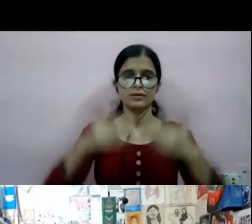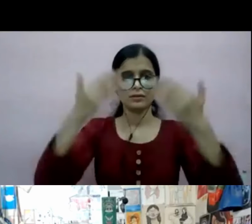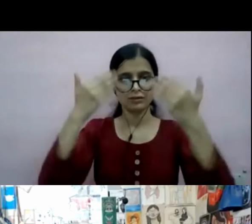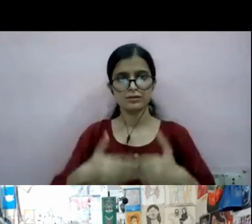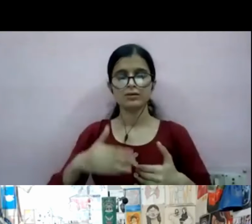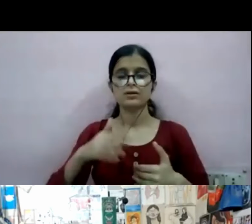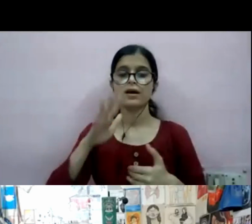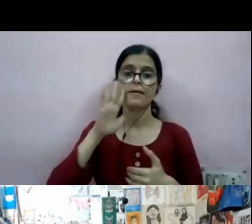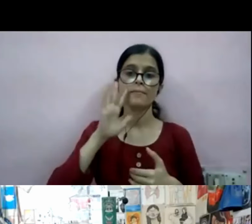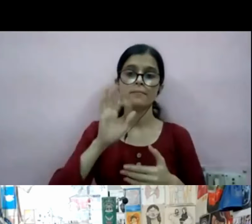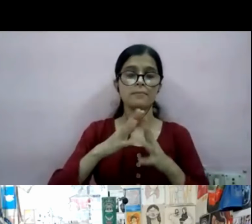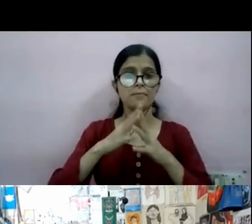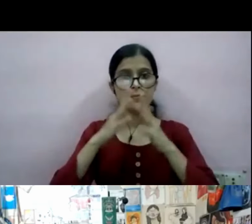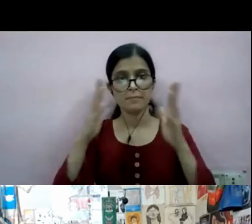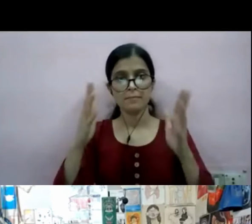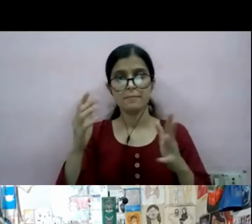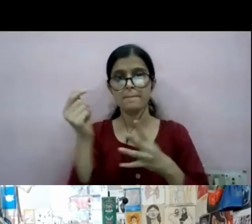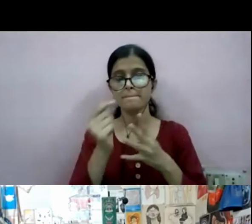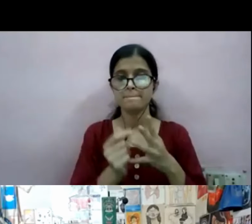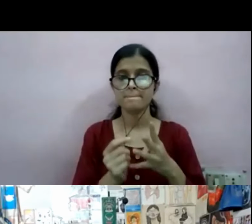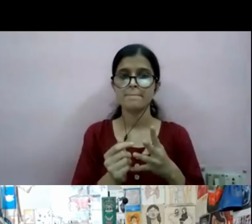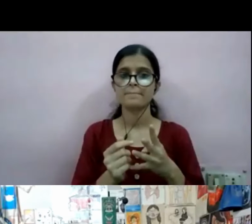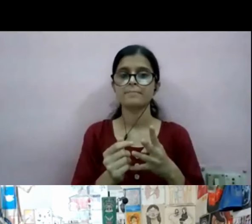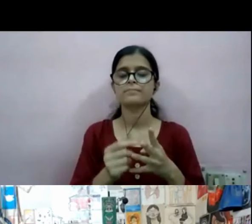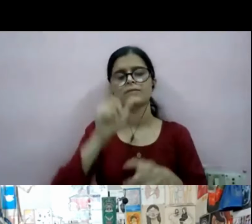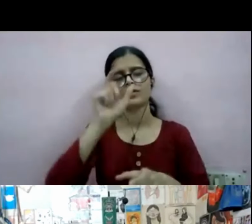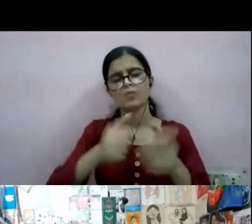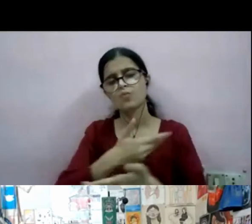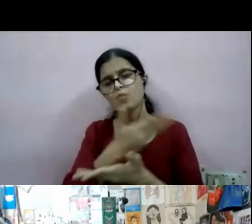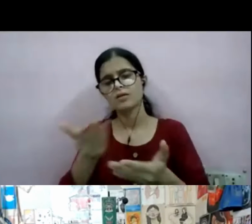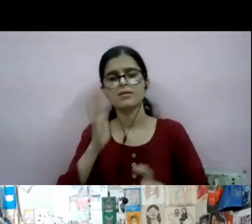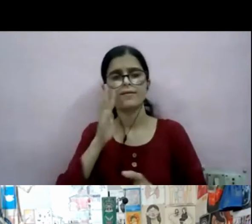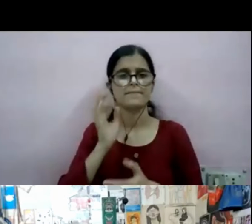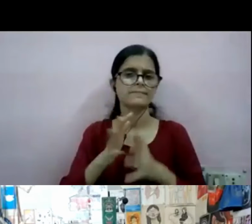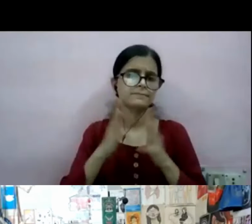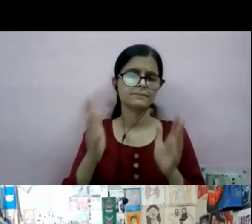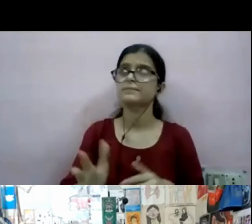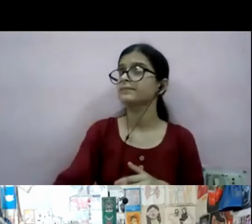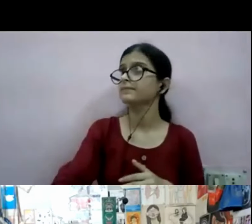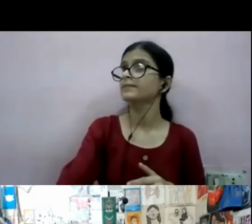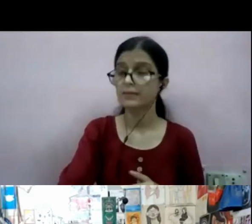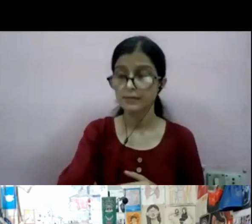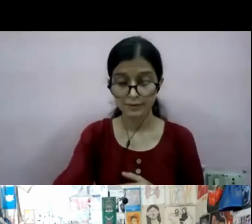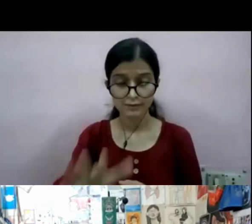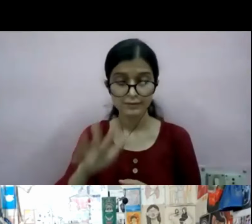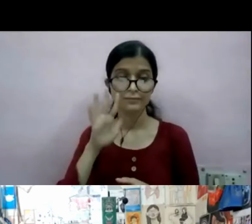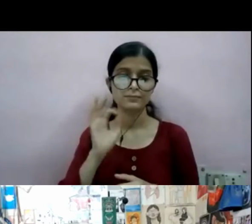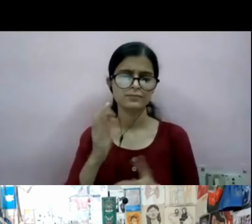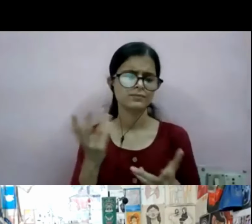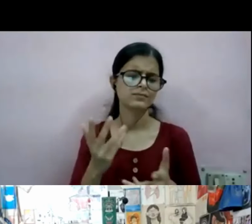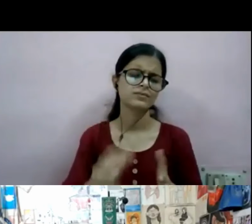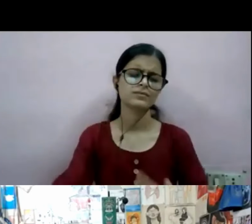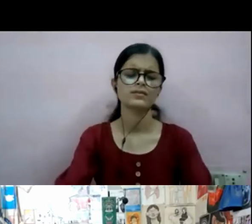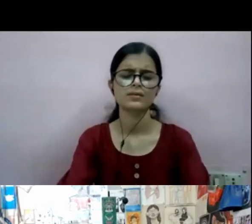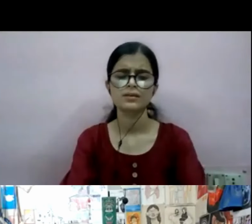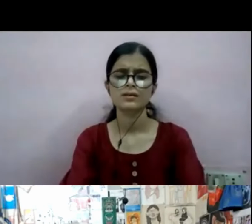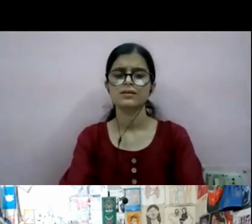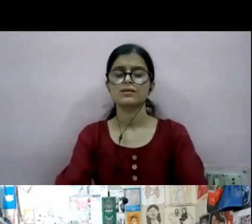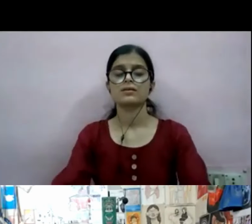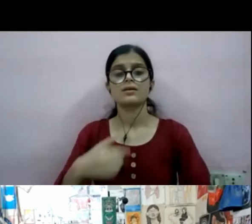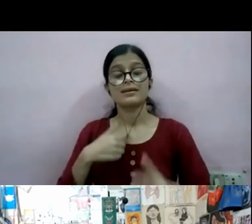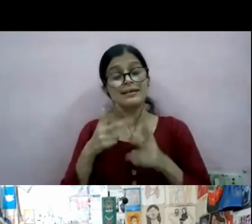the development of human beings. And basically, more importantly and significantly for me, he talks about how the